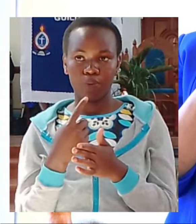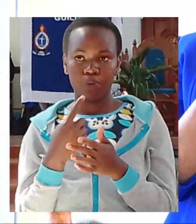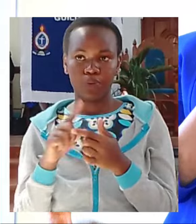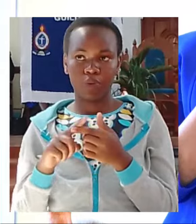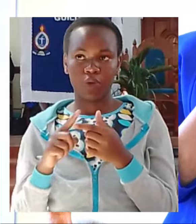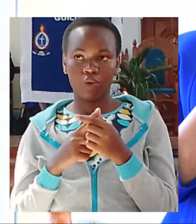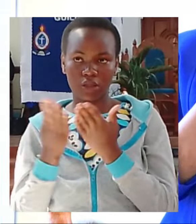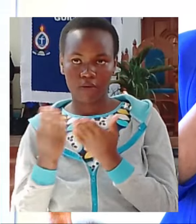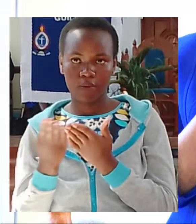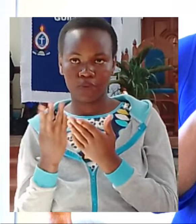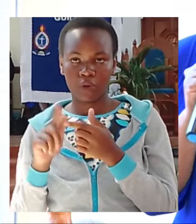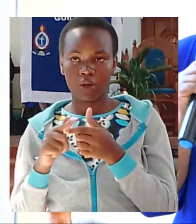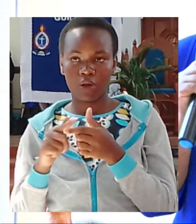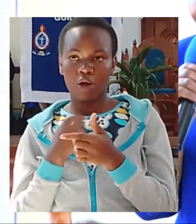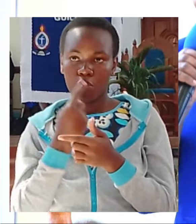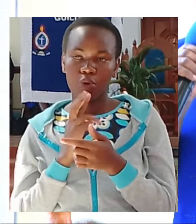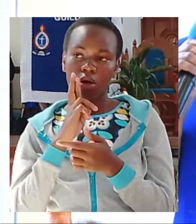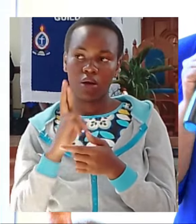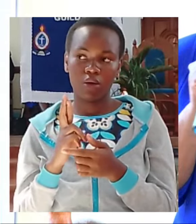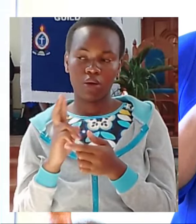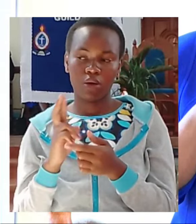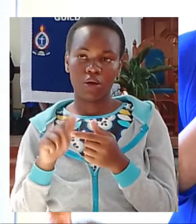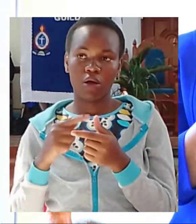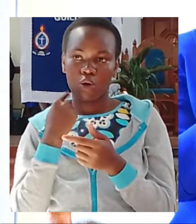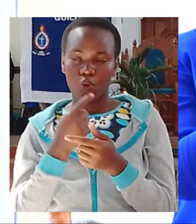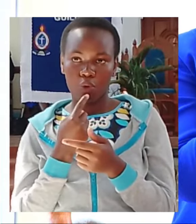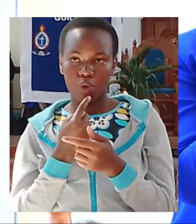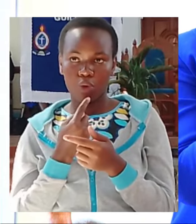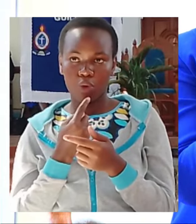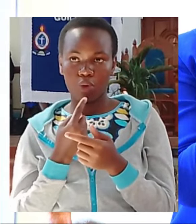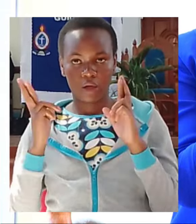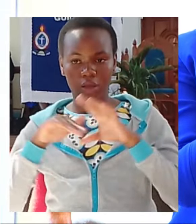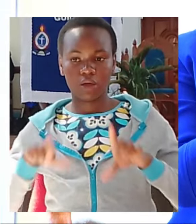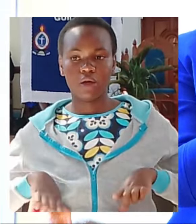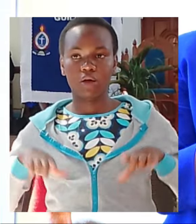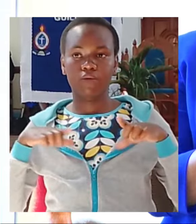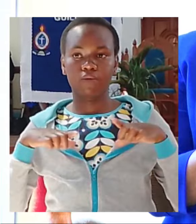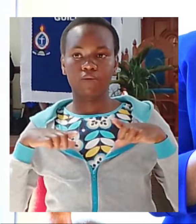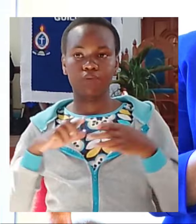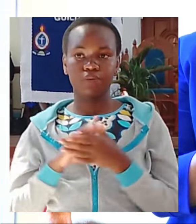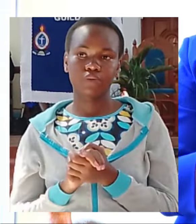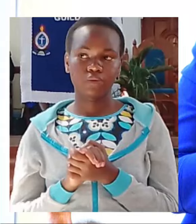are serving and who you are and who is reigning in your life.